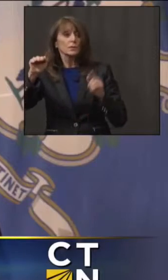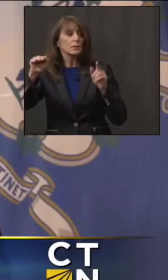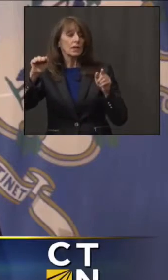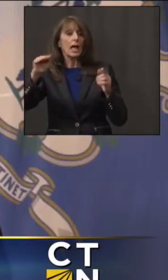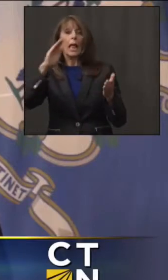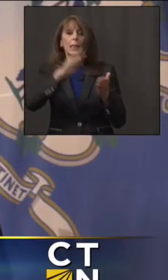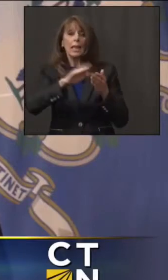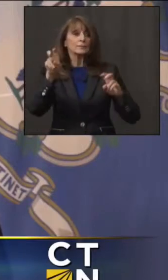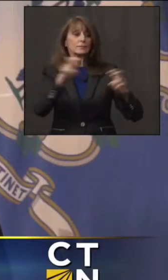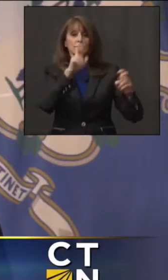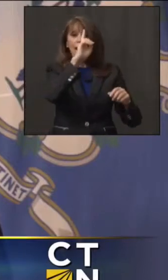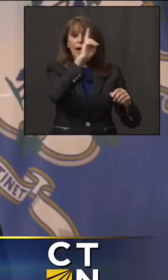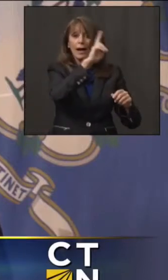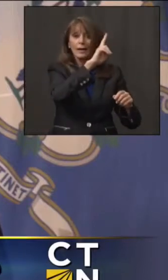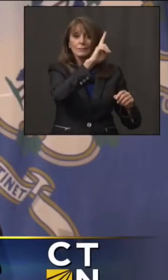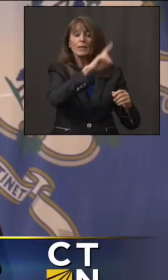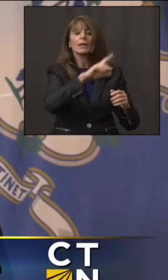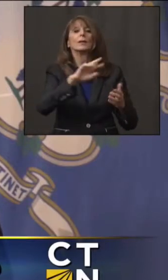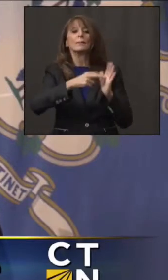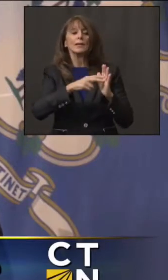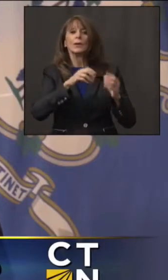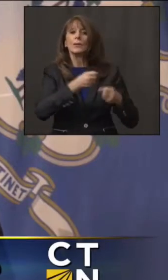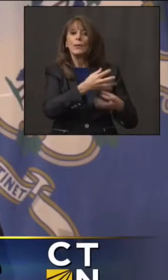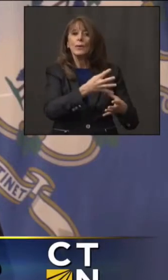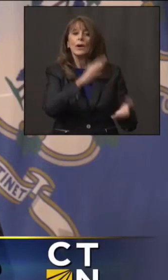fatalities, hopefully soon.